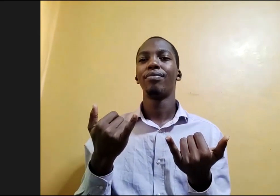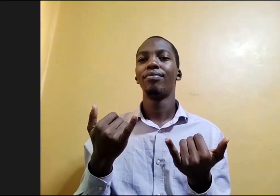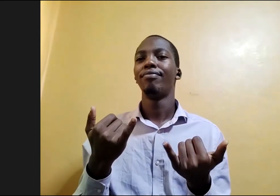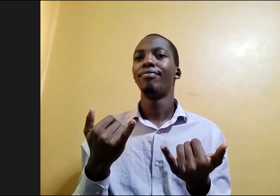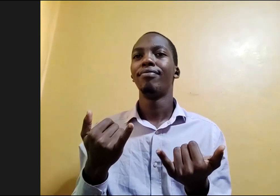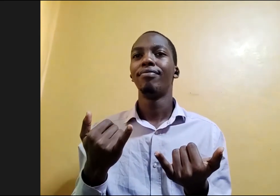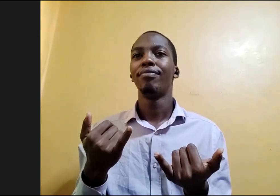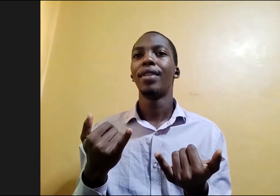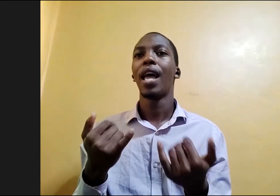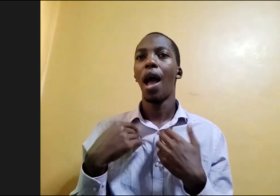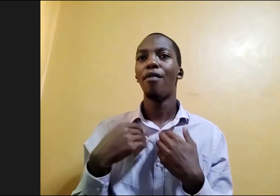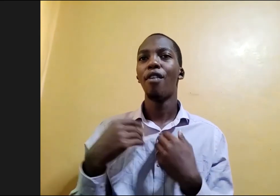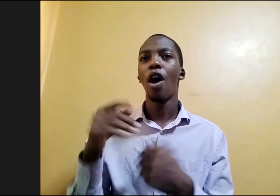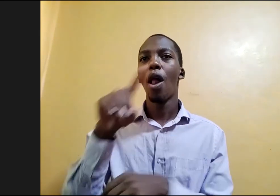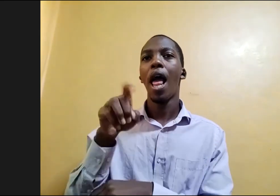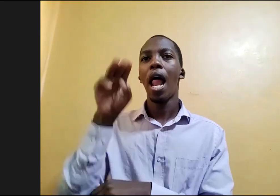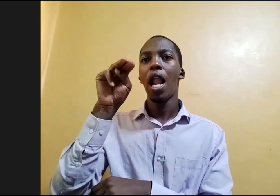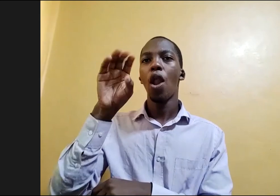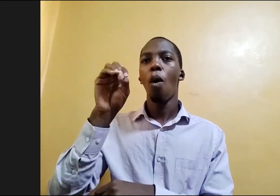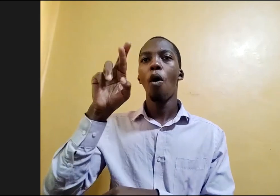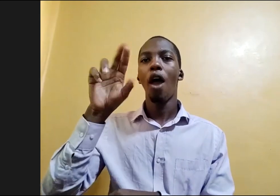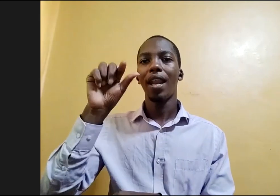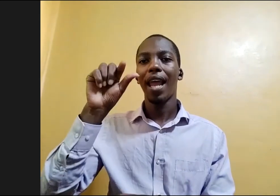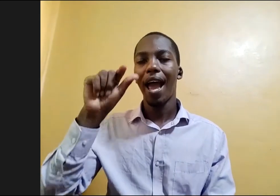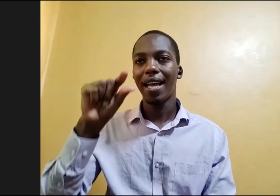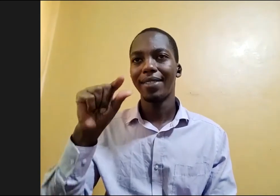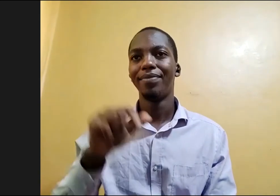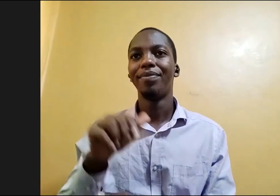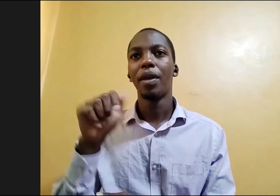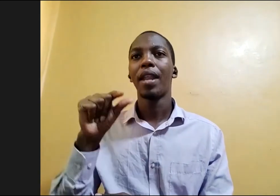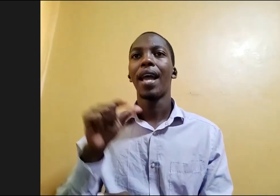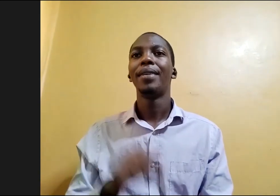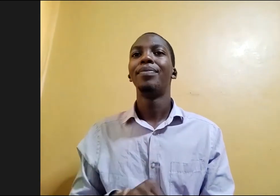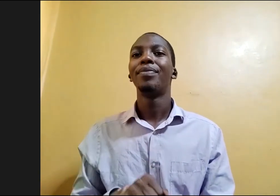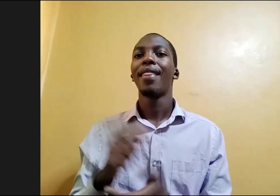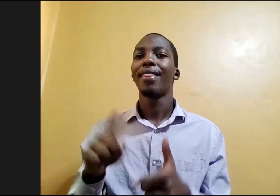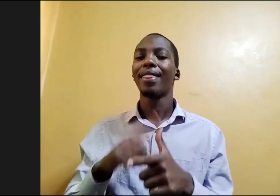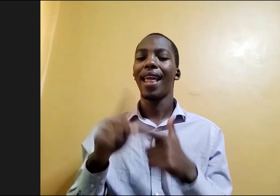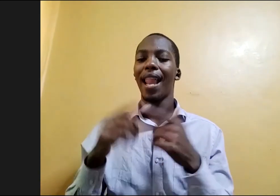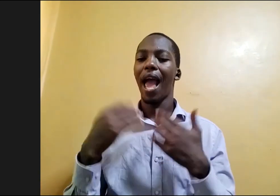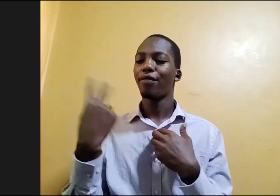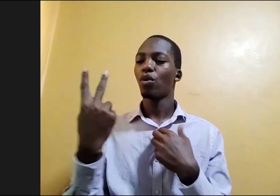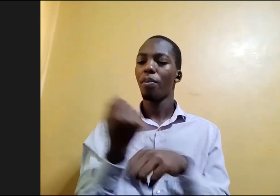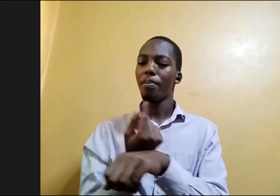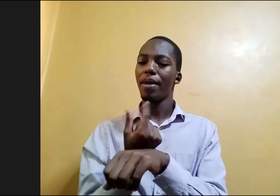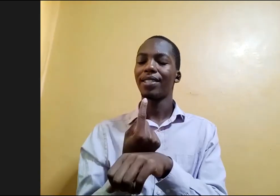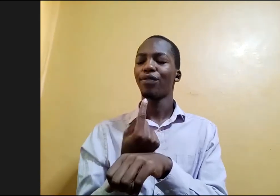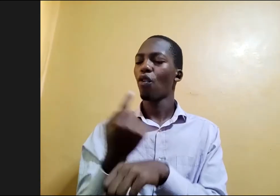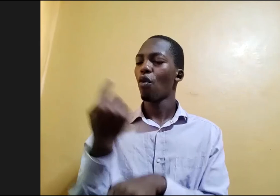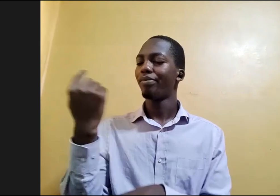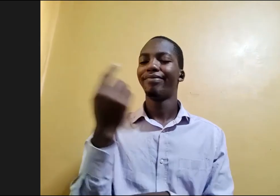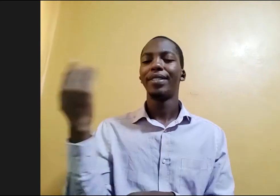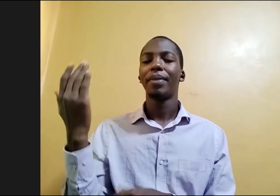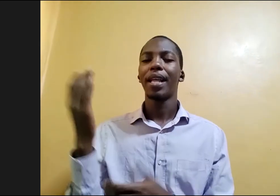question and ask you to try to reply in 2 minutes so that then we have two more minutes for the other two speakers. So I would be